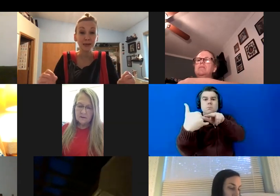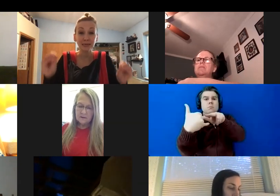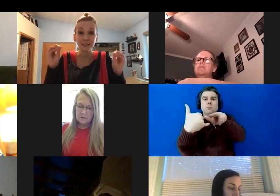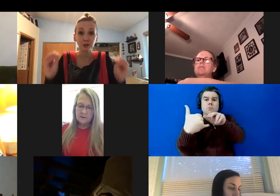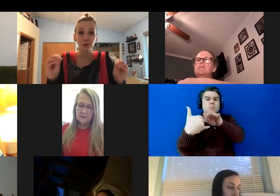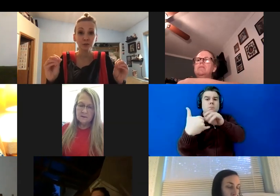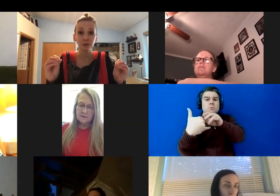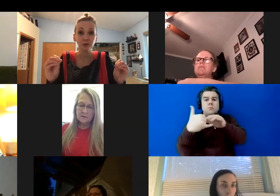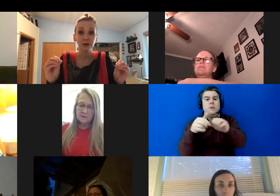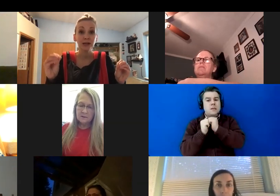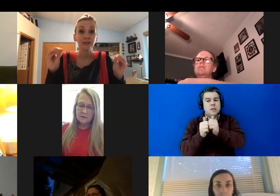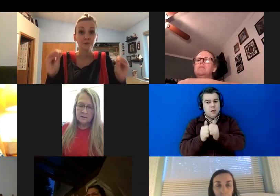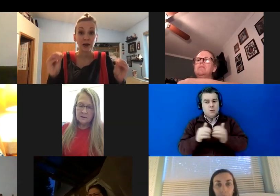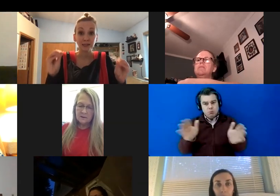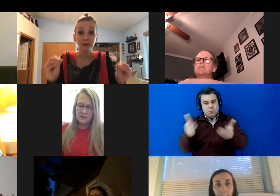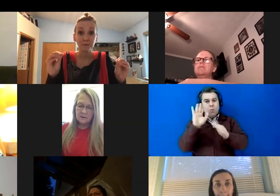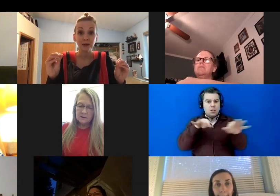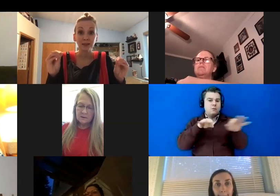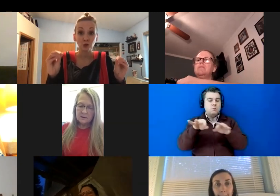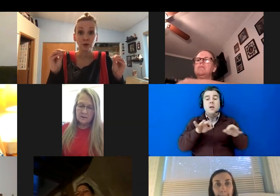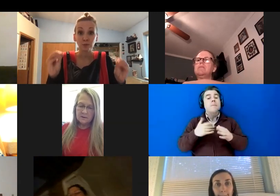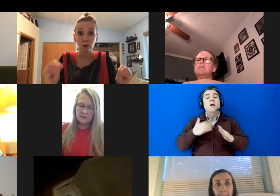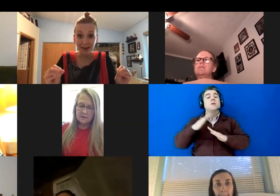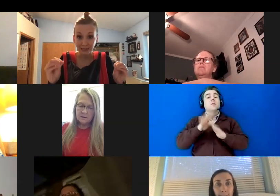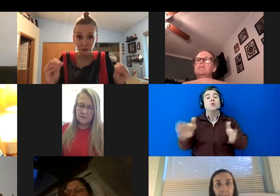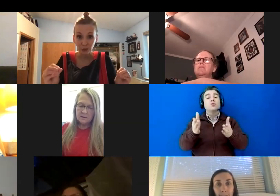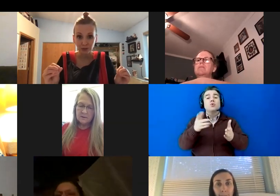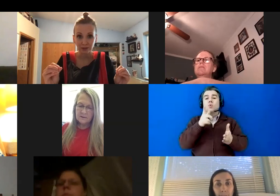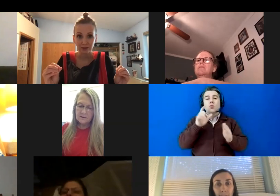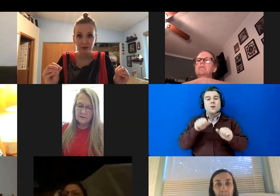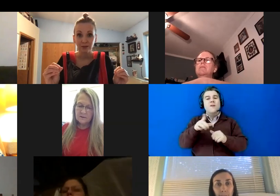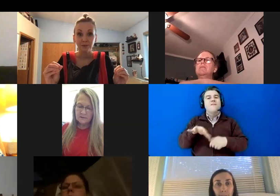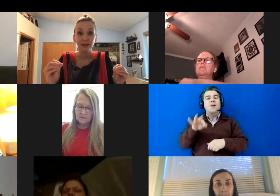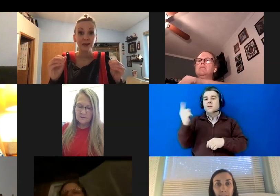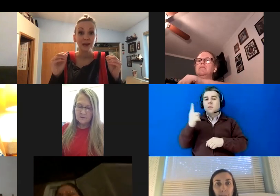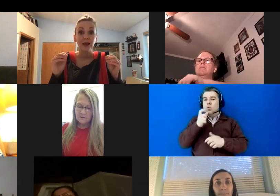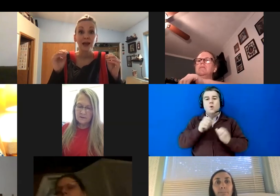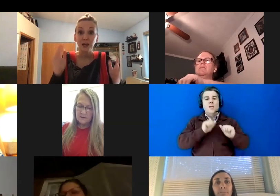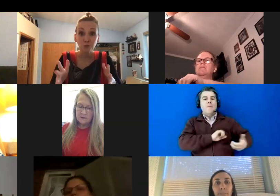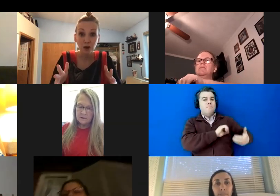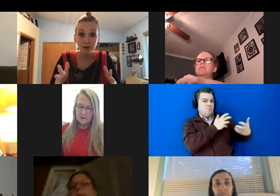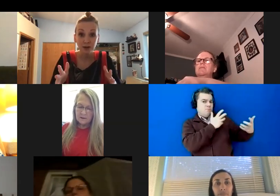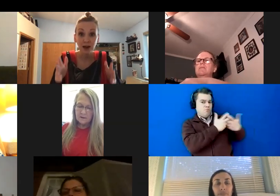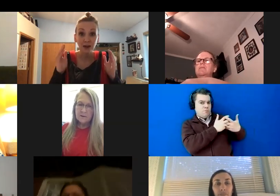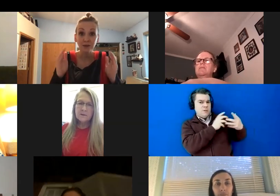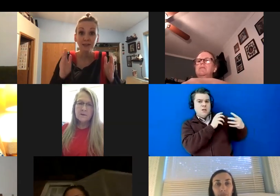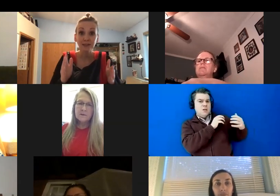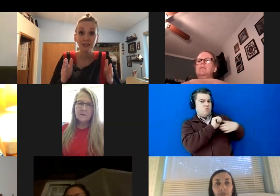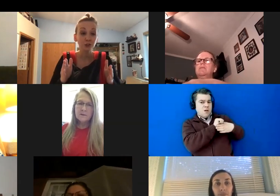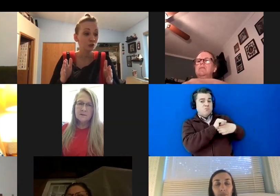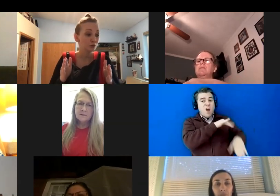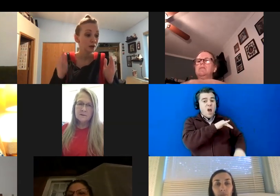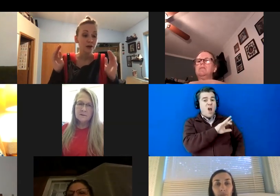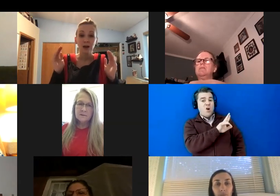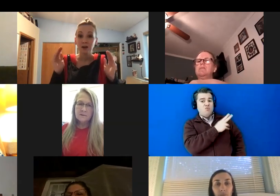my biggest encouragement to you is find somebody that you can practice with. Be like, hey, Rhonda, I'm going to